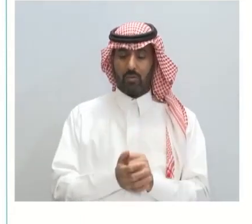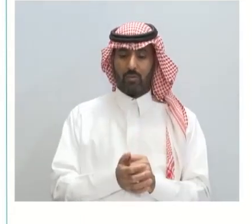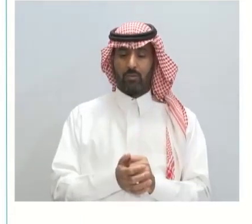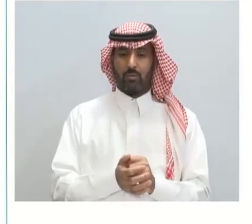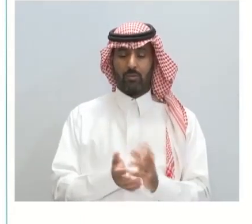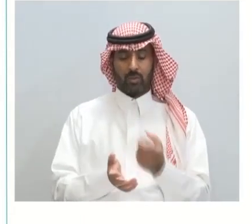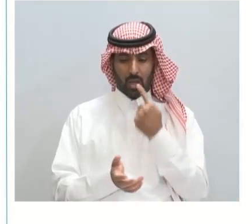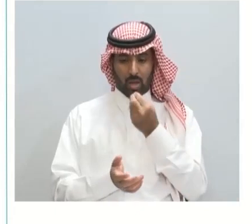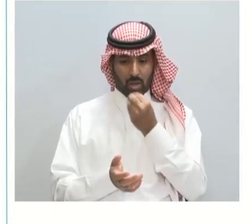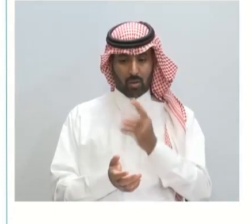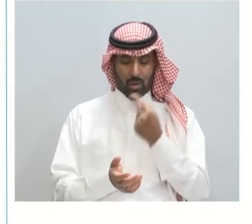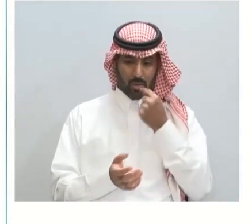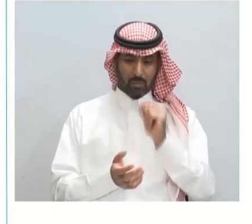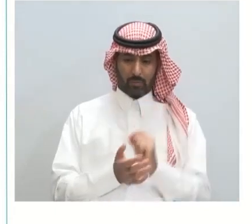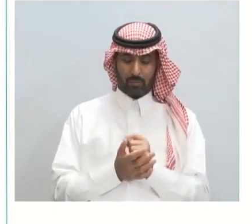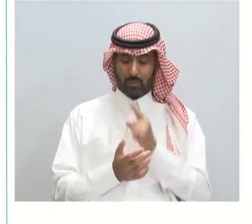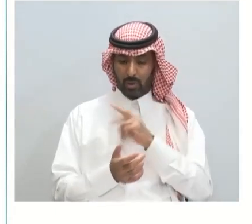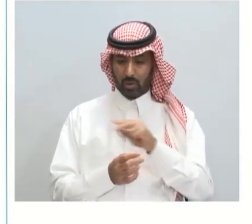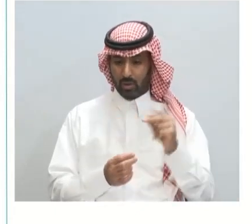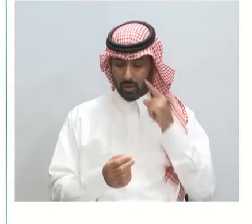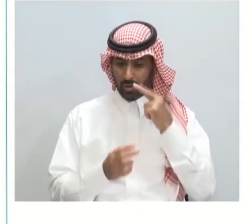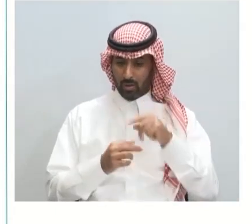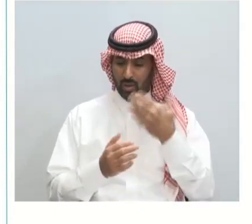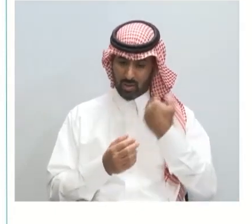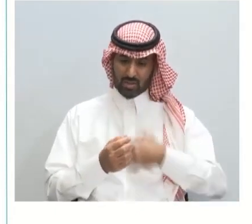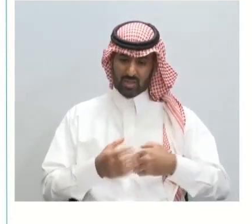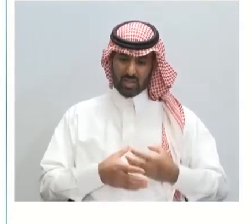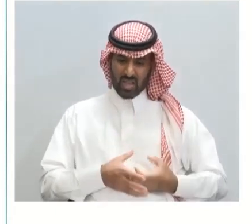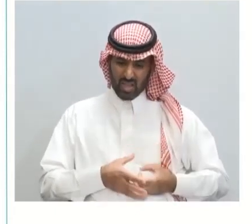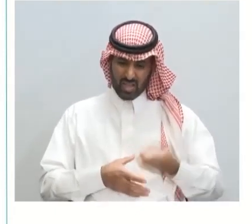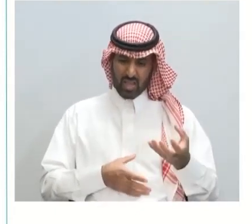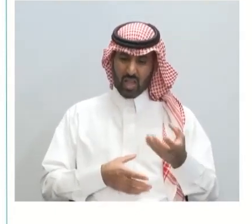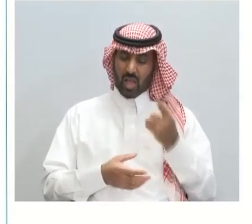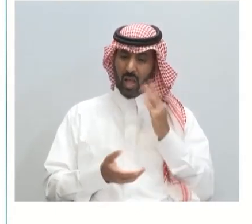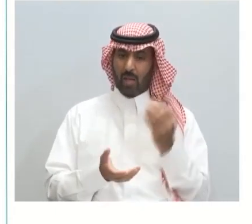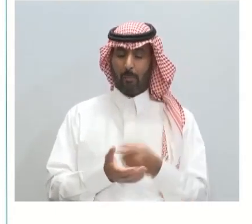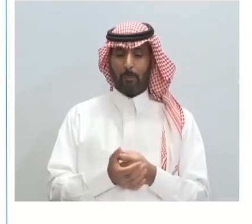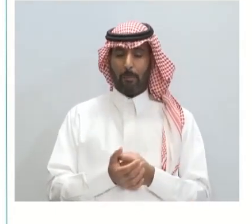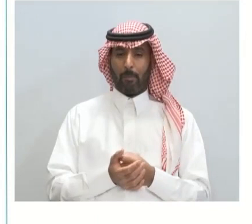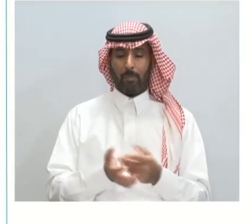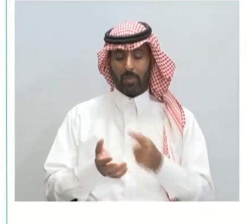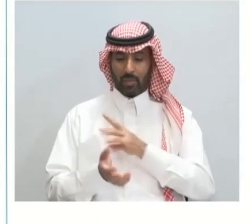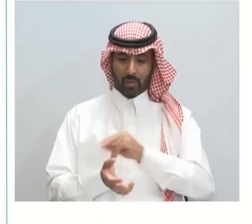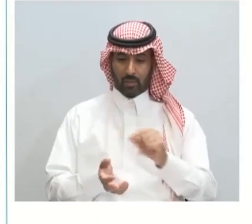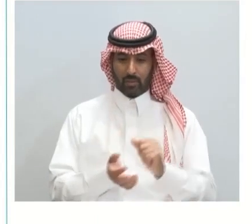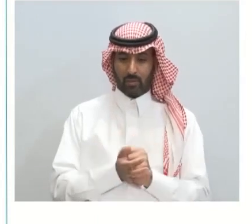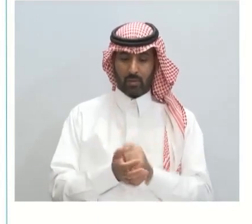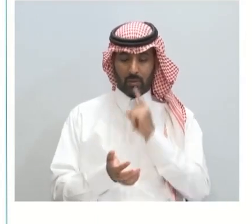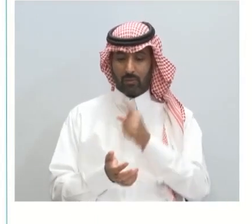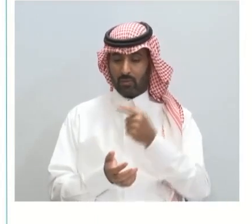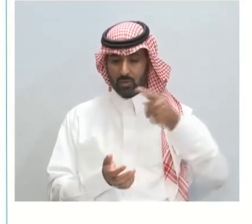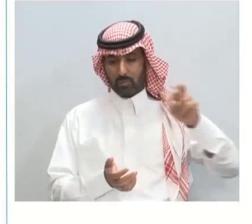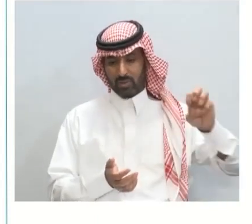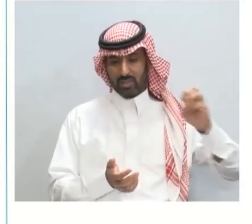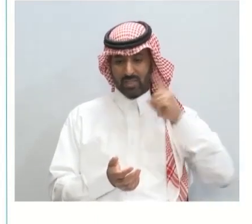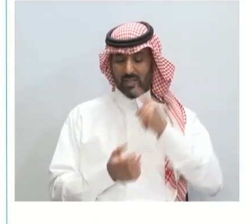changes, medicines, or even the option of surgically removing the part likely to develop the disease. For example, if Thompson's